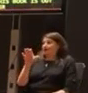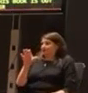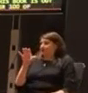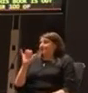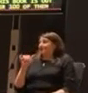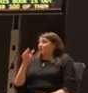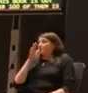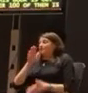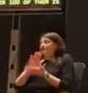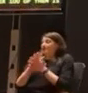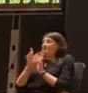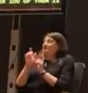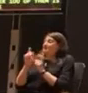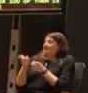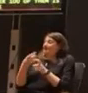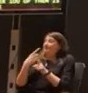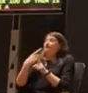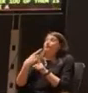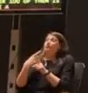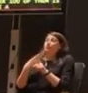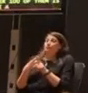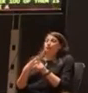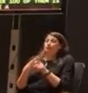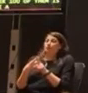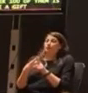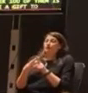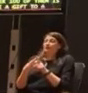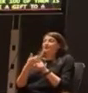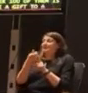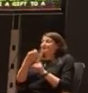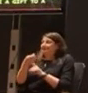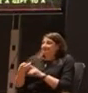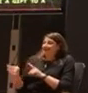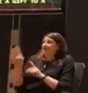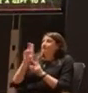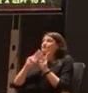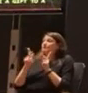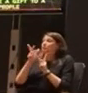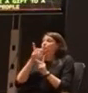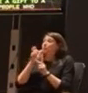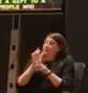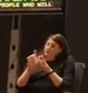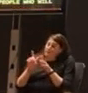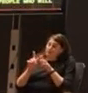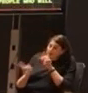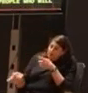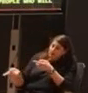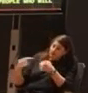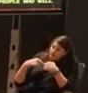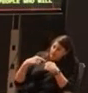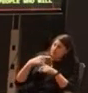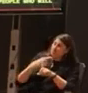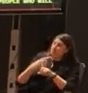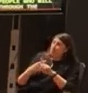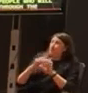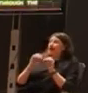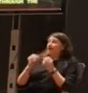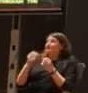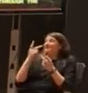a gift to a number of people who will be coming through the office, visiting